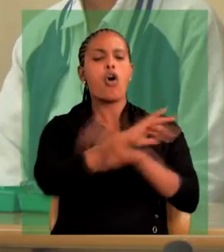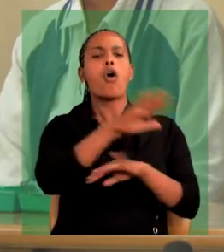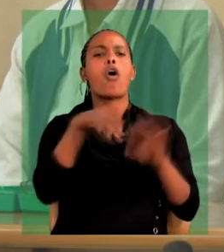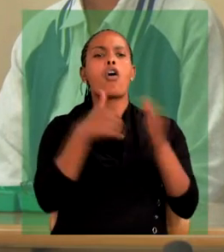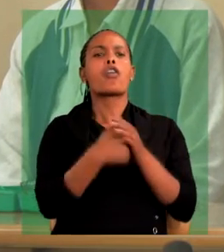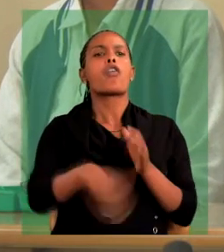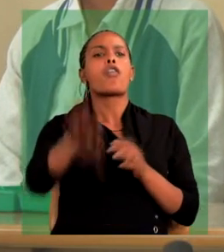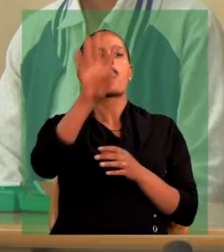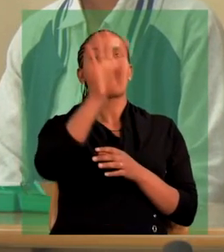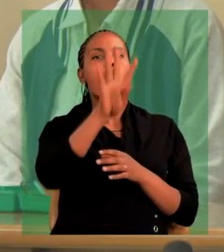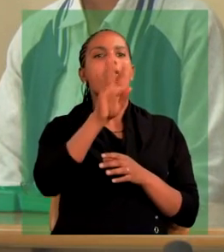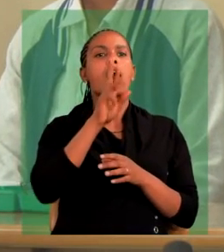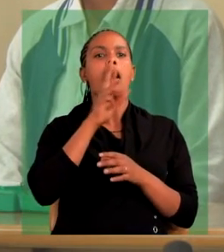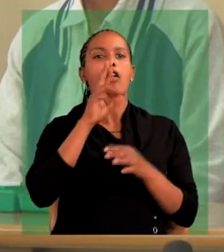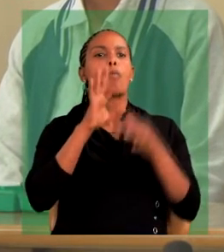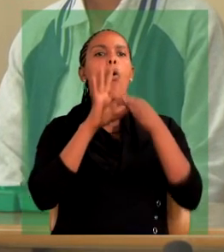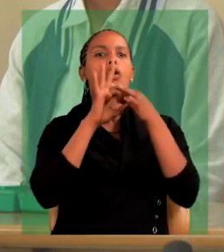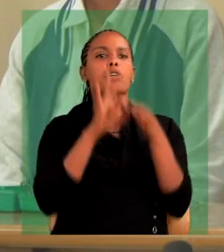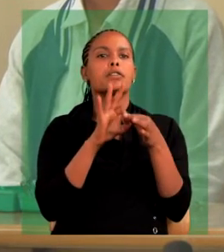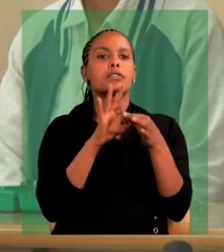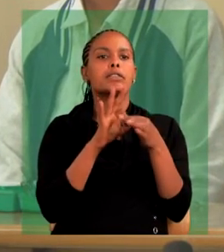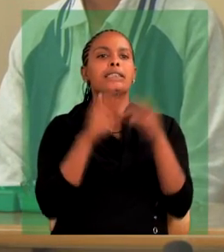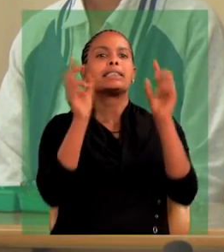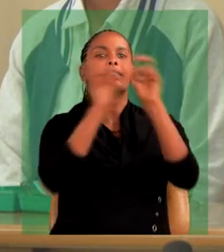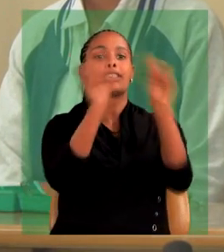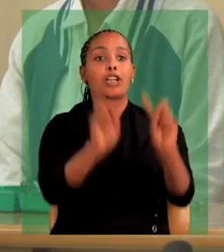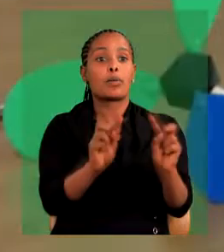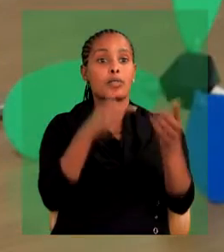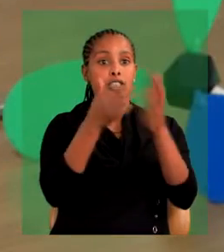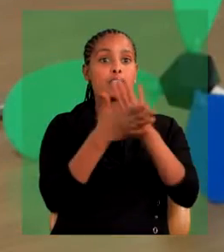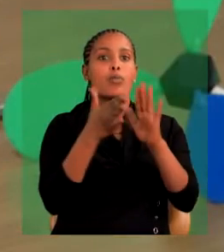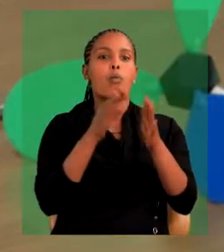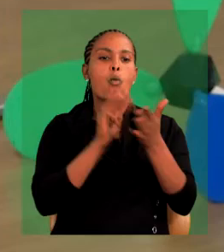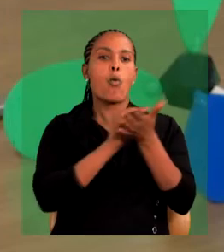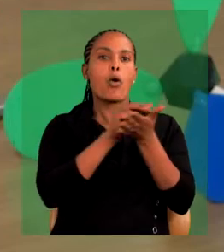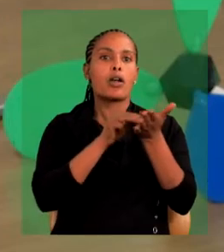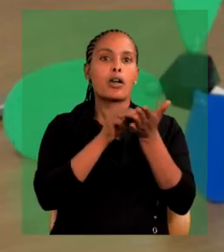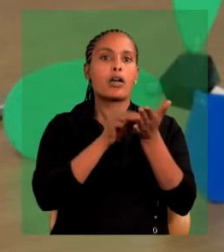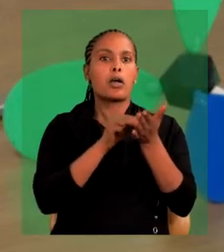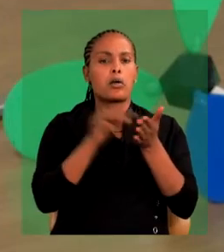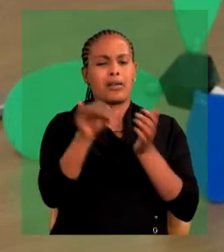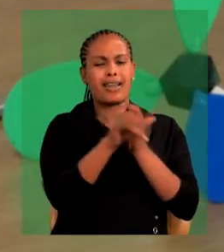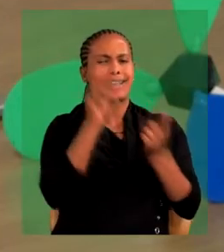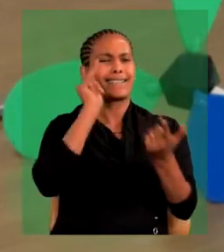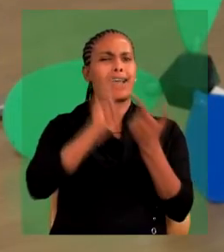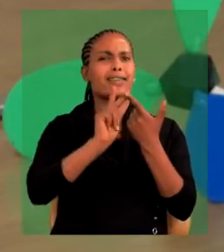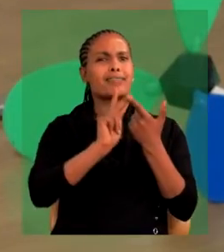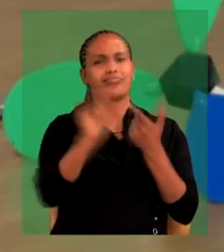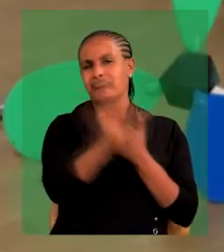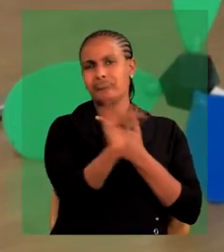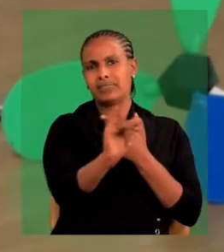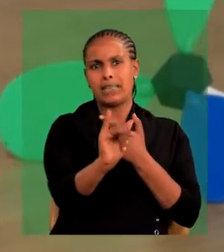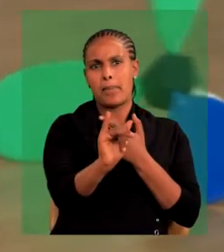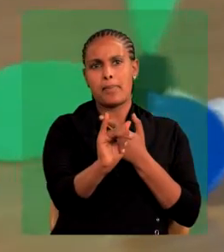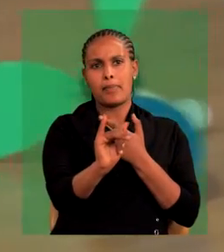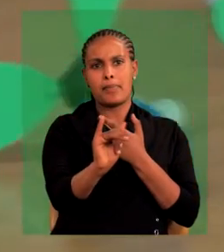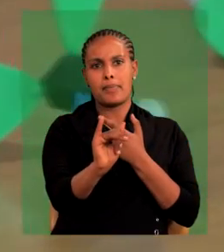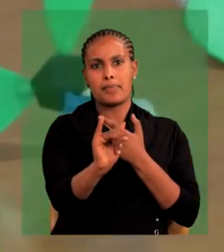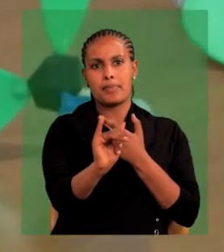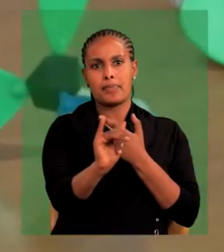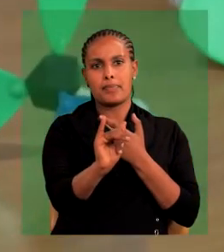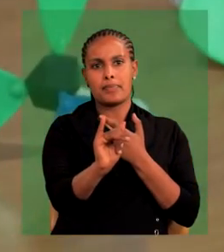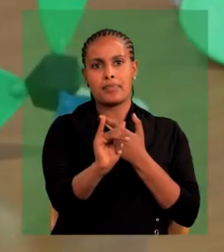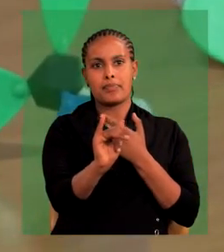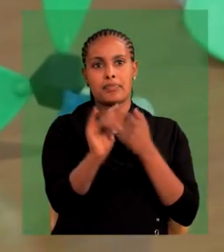all four are bonding. So the shape of this molecule will look exactly like this one.